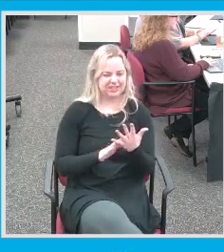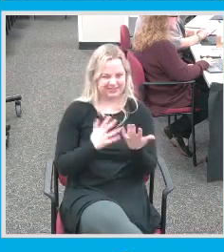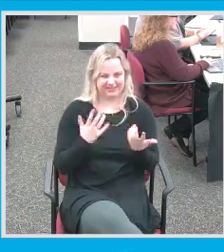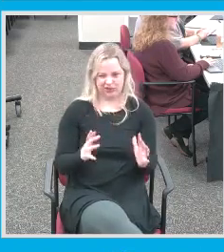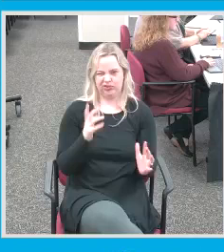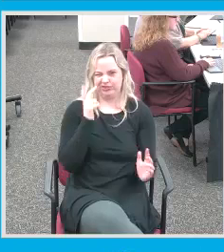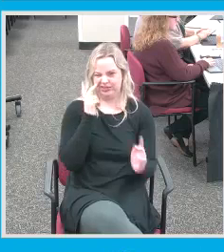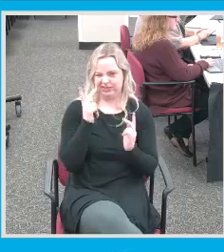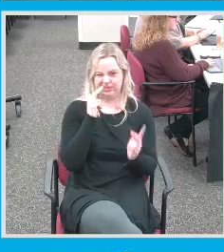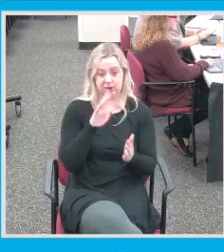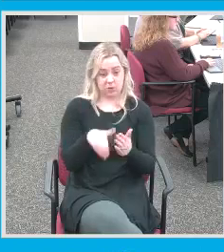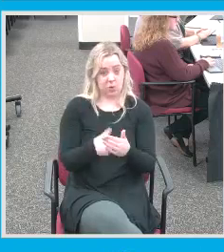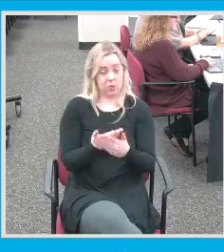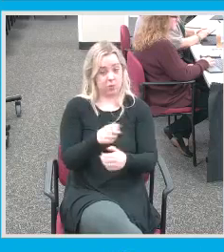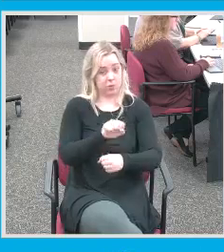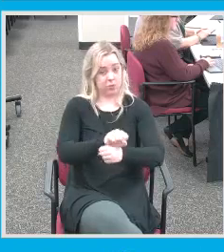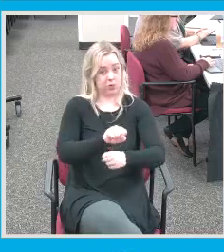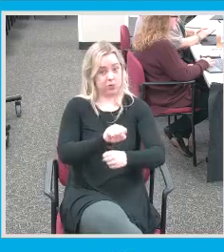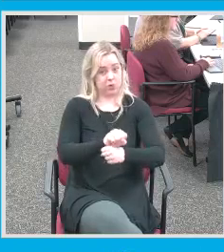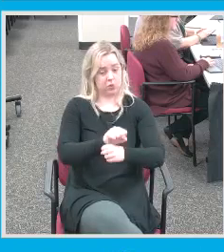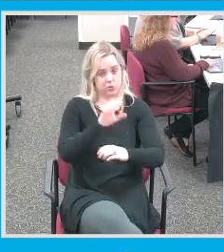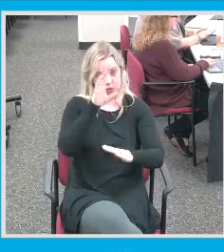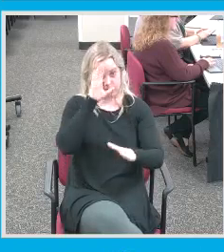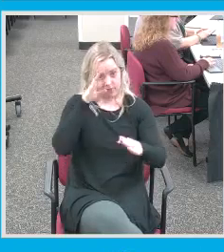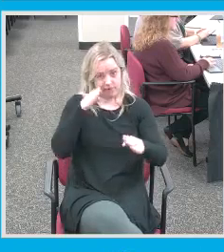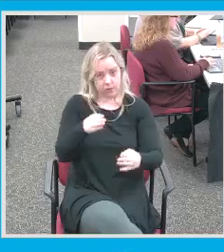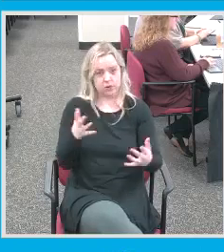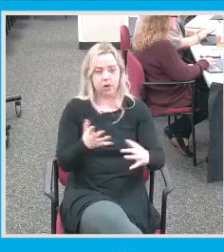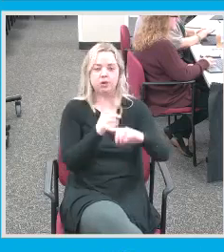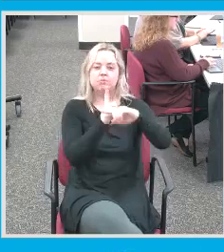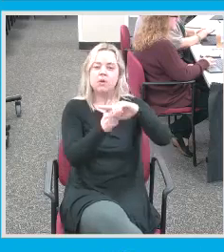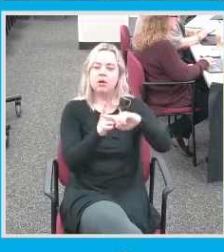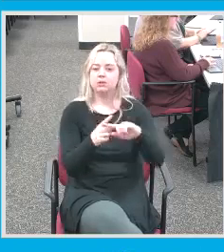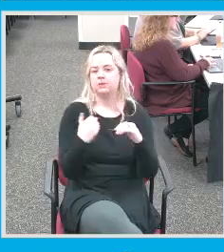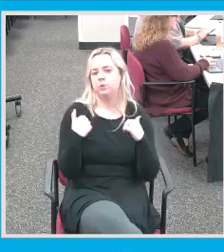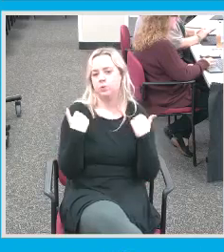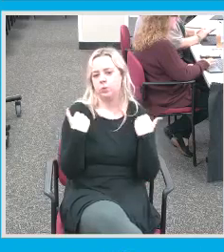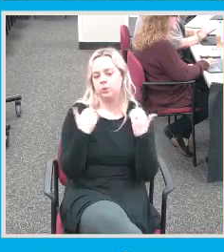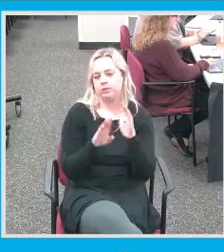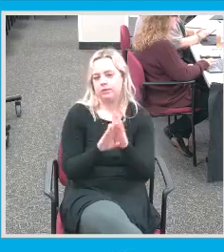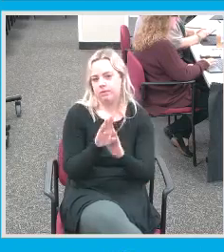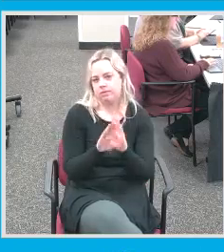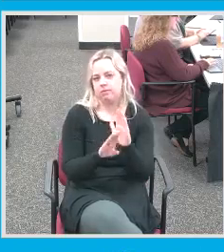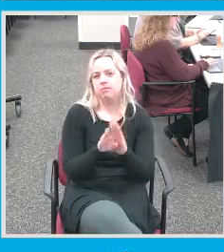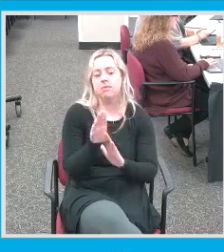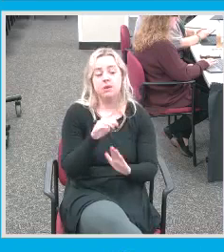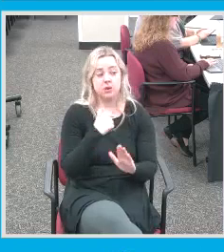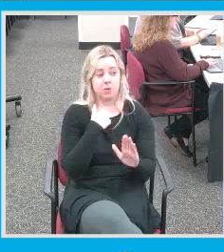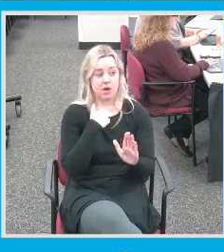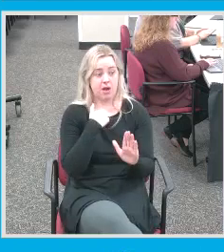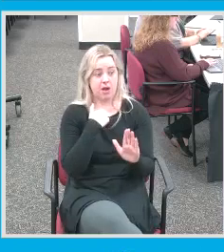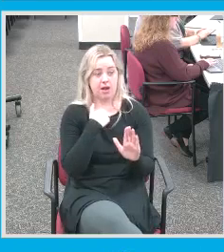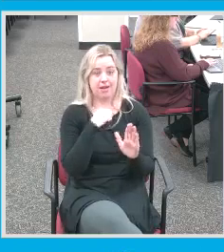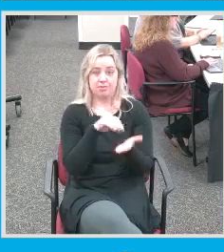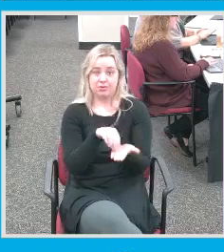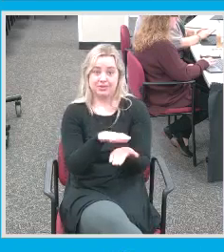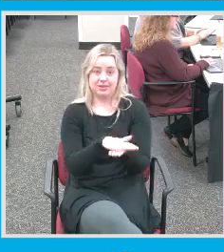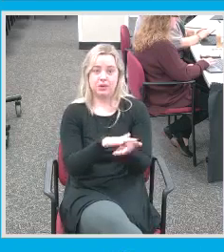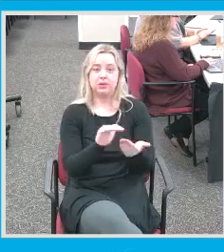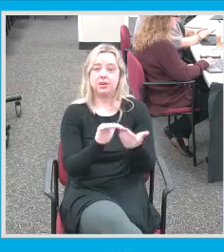all of our work is grounded in this framework of positive youth development. And I put Community Health Promotion Division. I